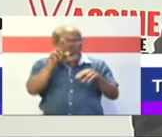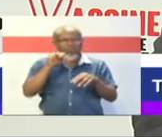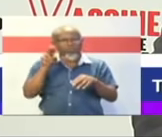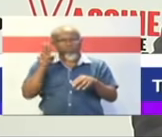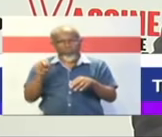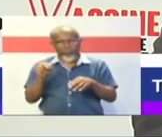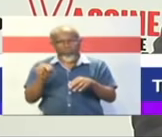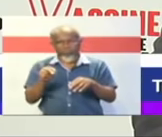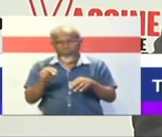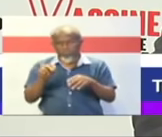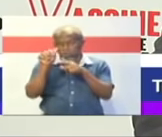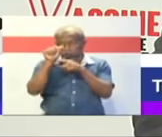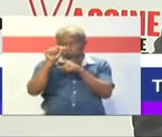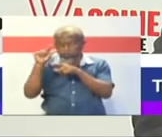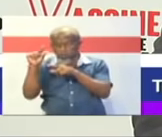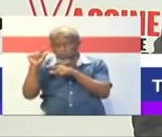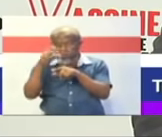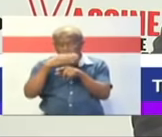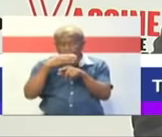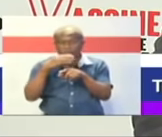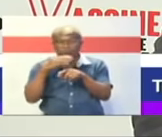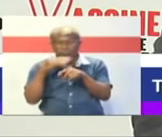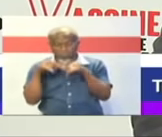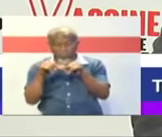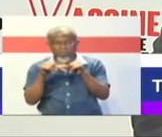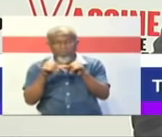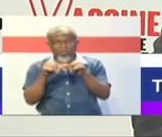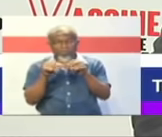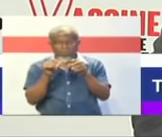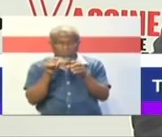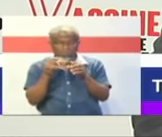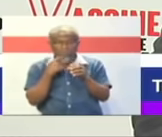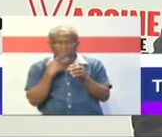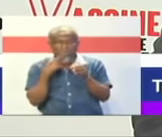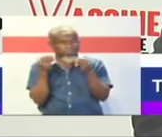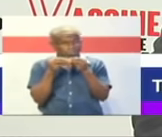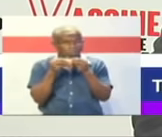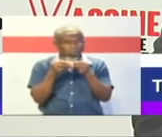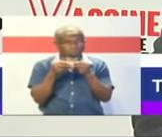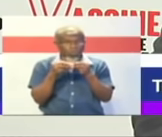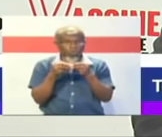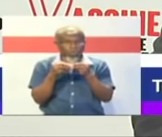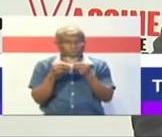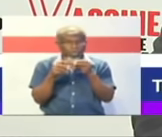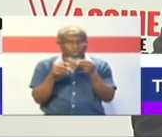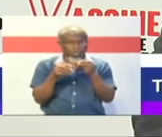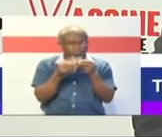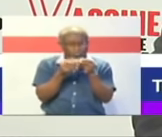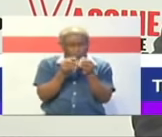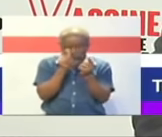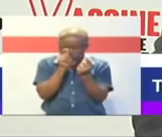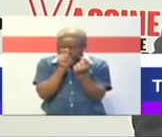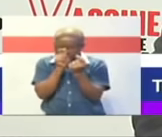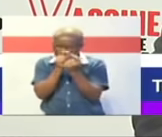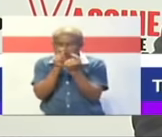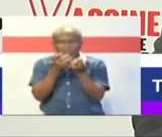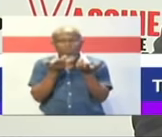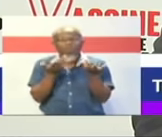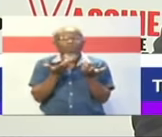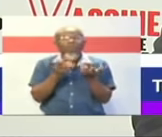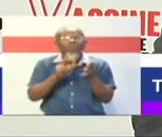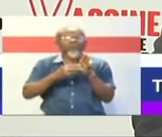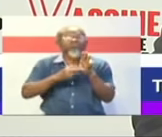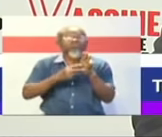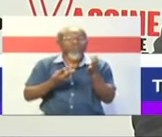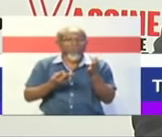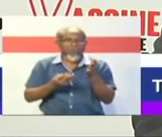details, of course, the Attorney General's office and the Office of the Legal Affairs will be able to shed further light in terms of the intricacies of it. but the police service has